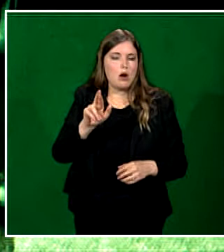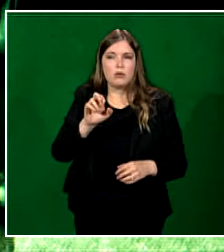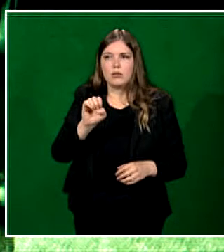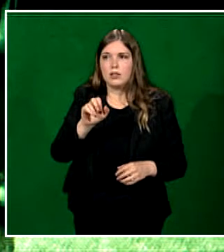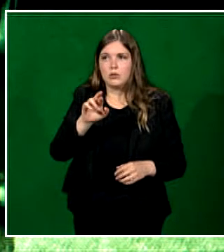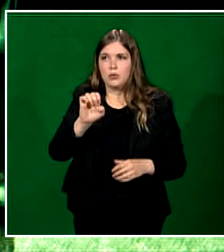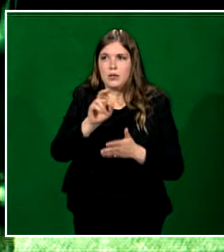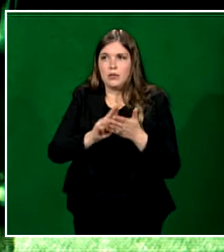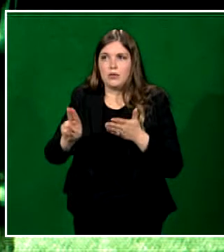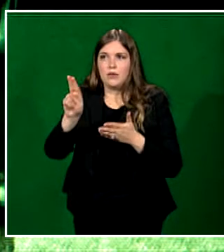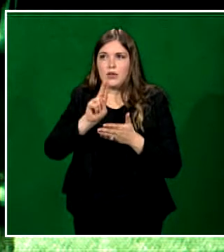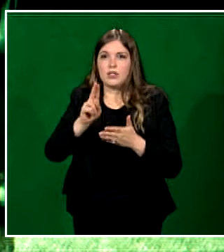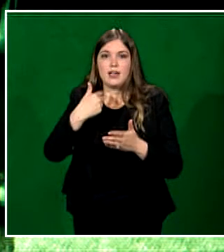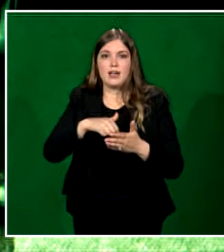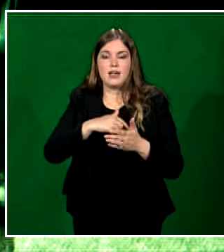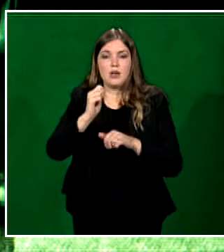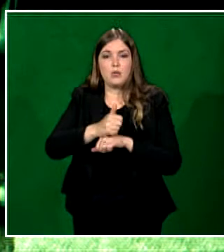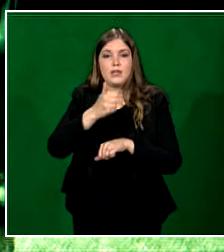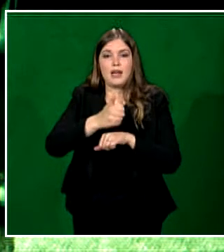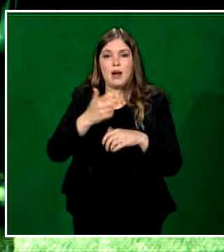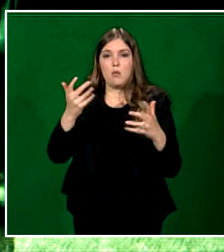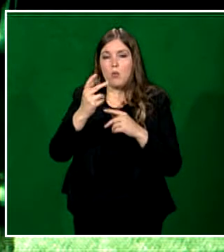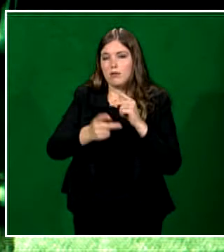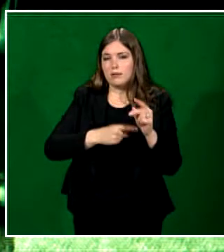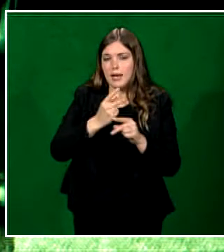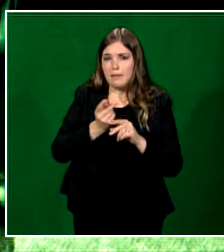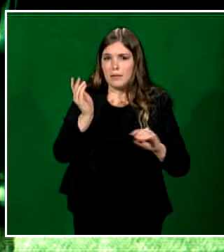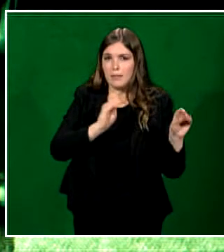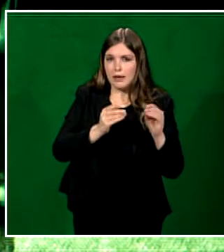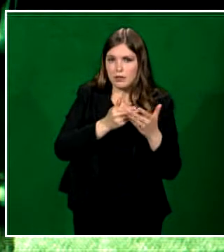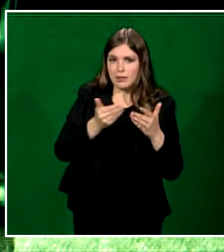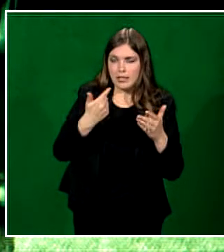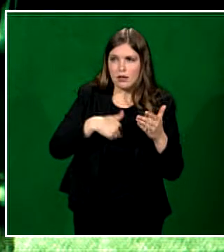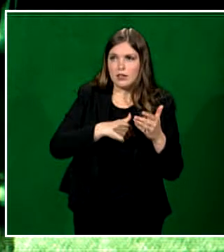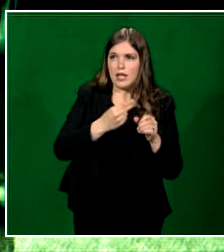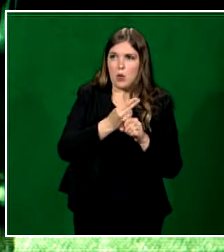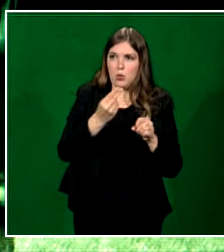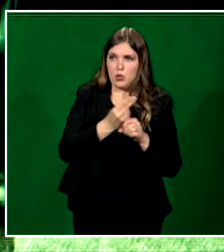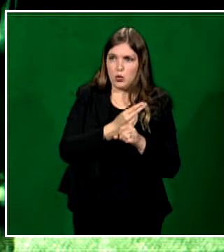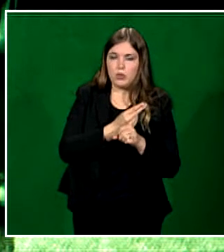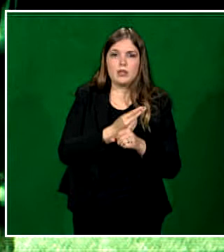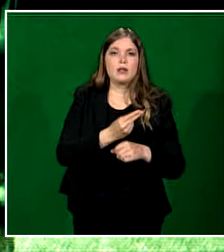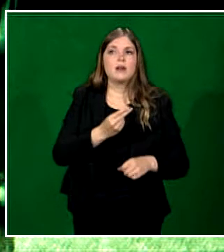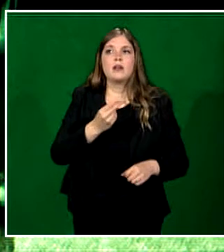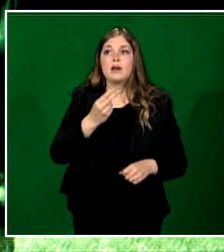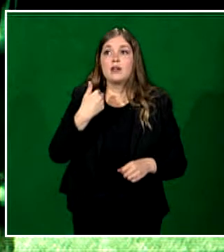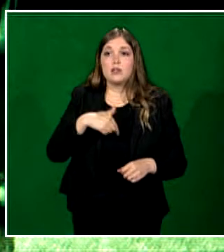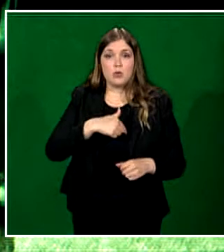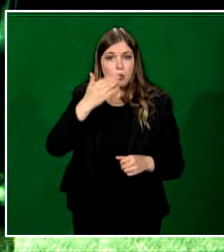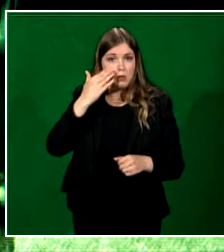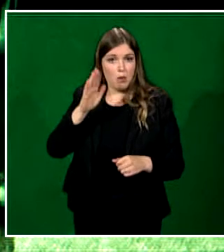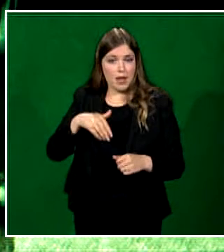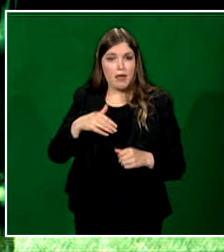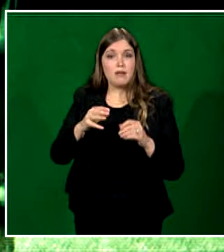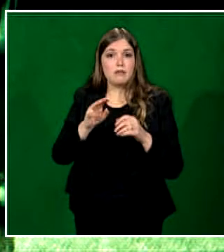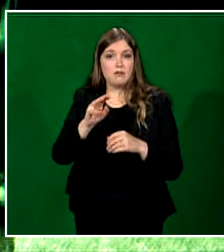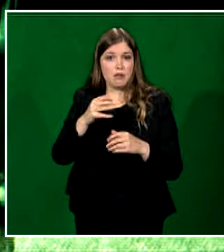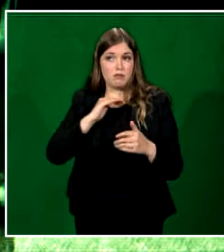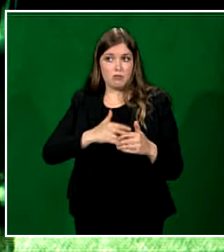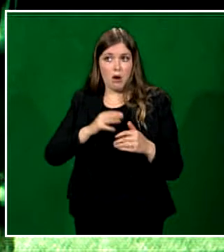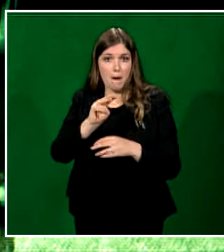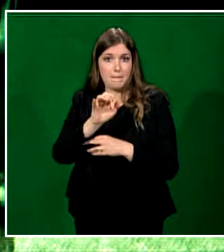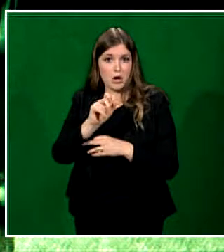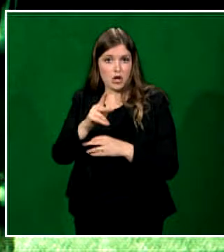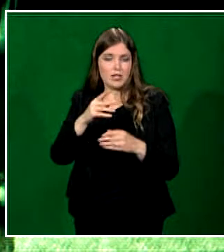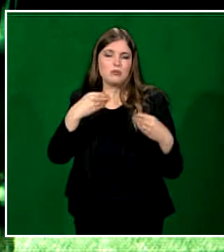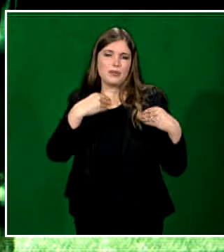survey to establish what packaging material is used and average number of clients they attend to. From this, we found out that the market serves mostly university students, and